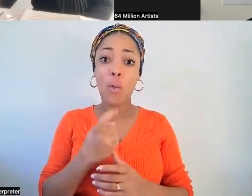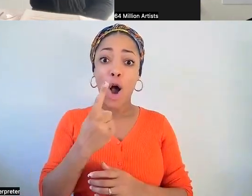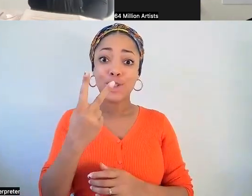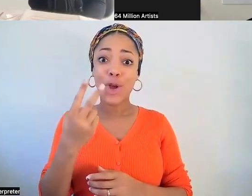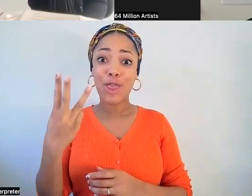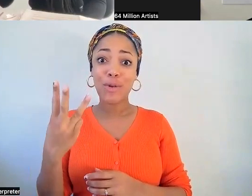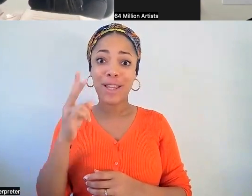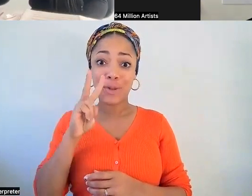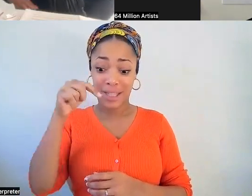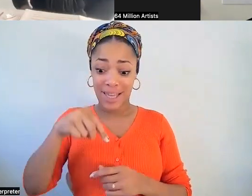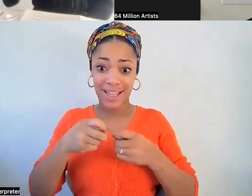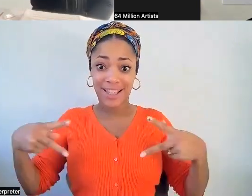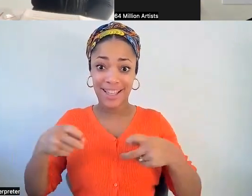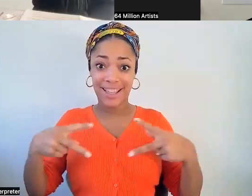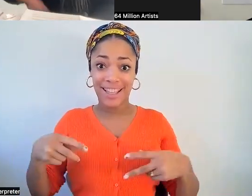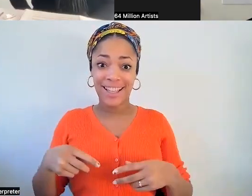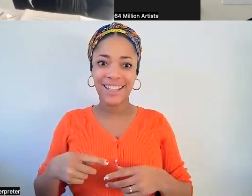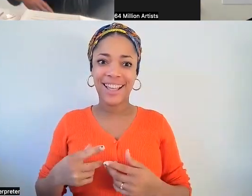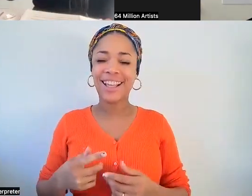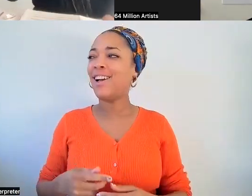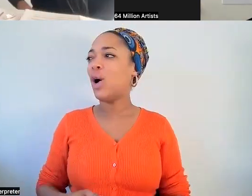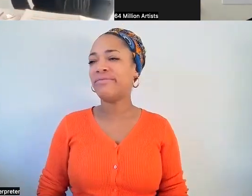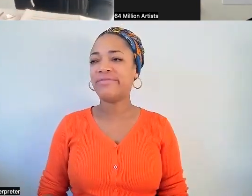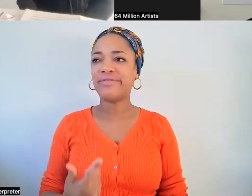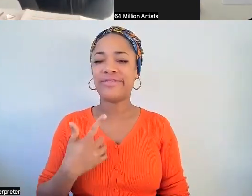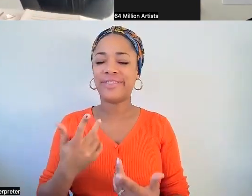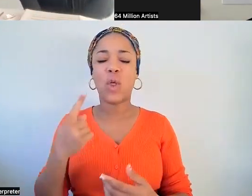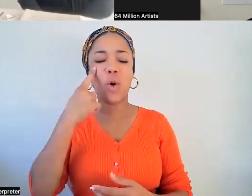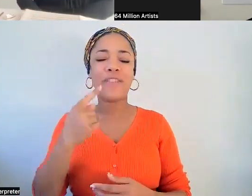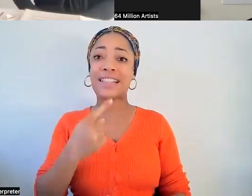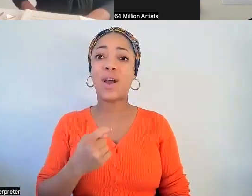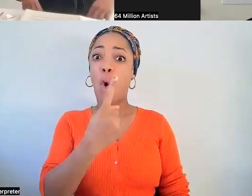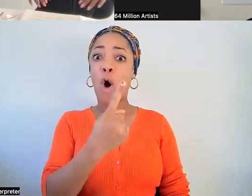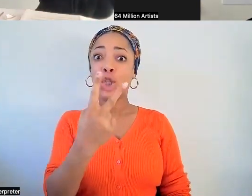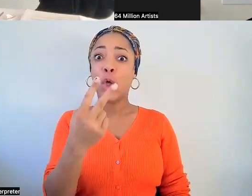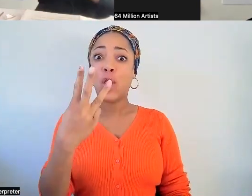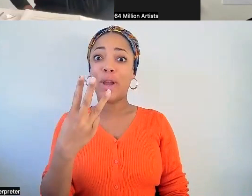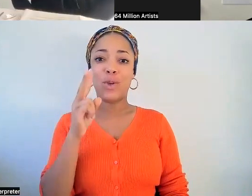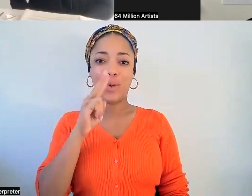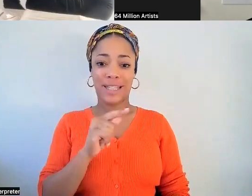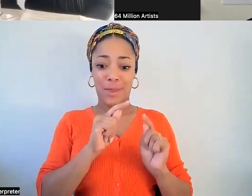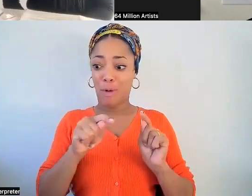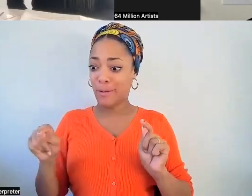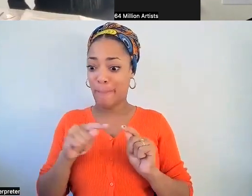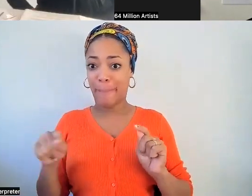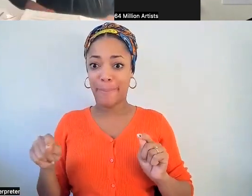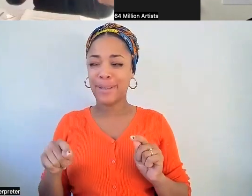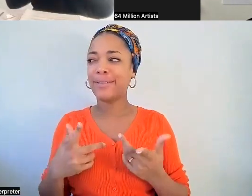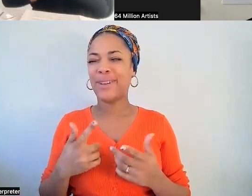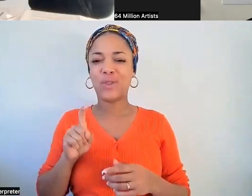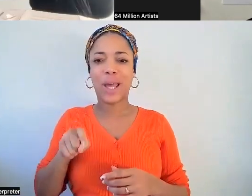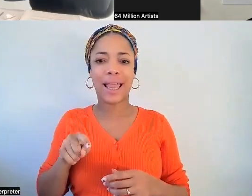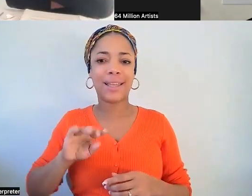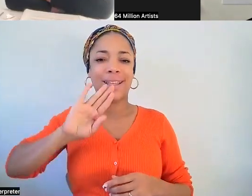screen? We didn't click the bottom. You have to click the bottom. Got it. Click my bottom. No, sorry. Click the bottom. I get my